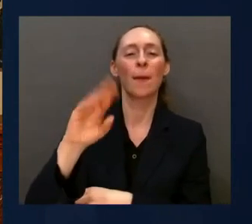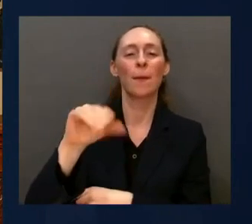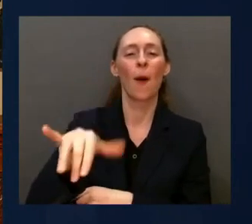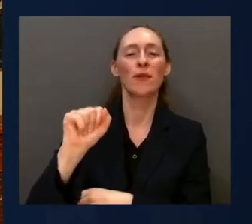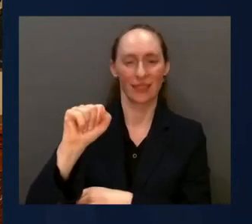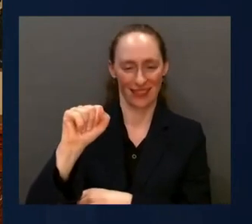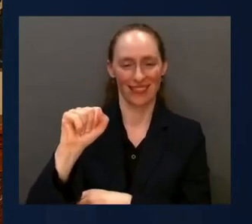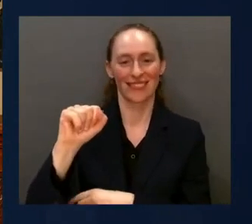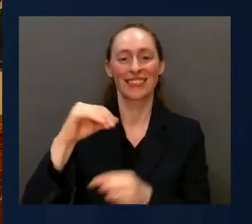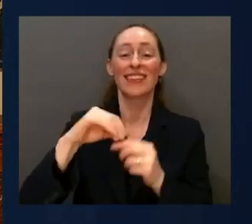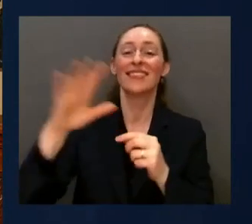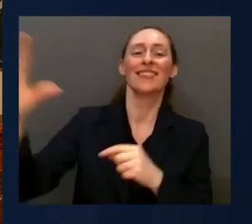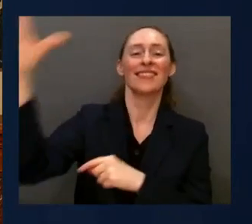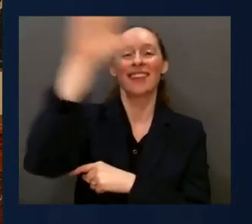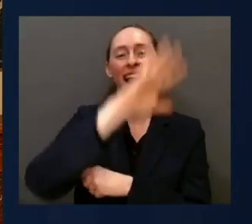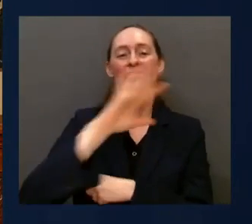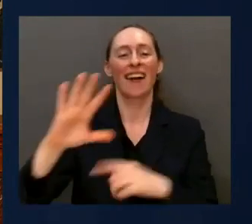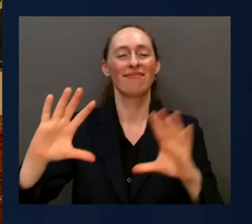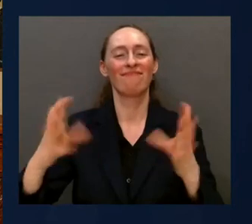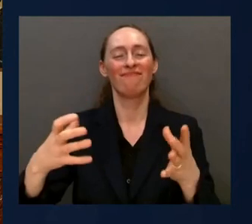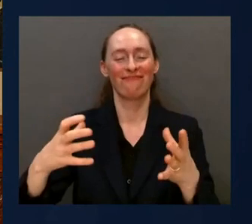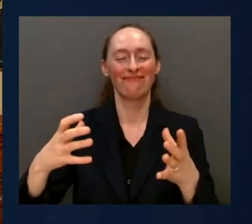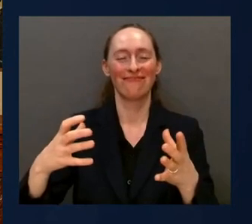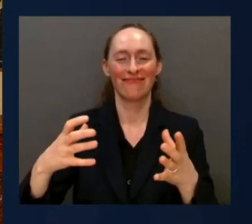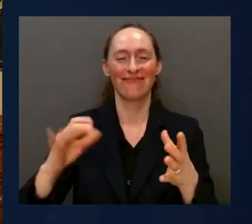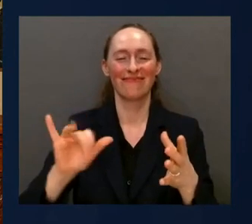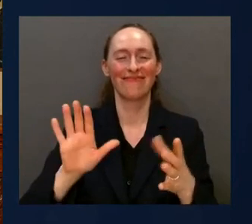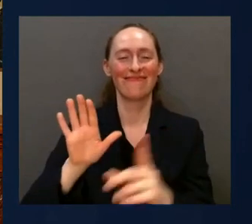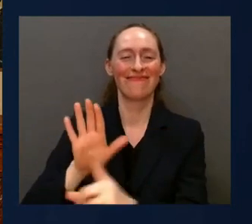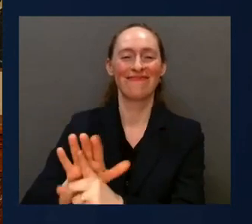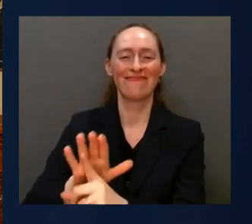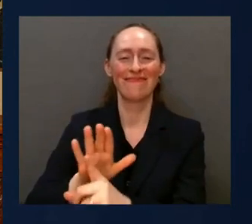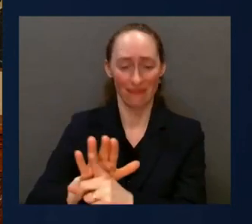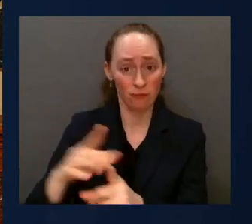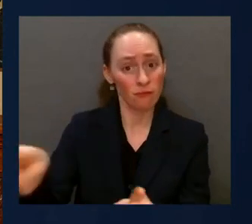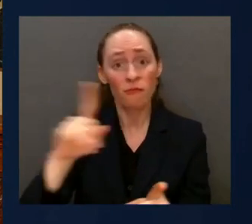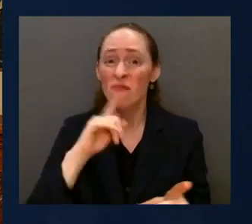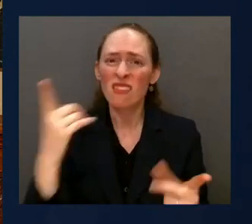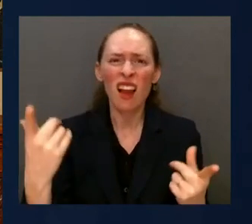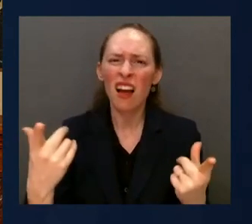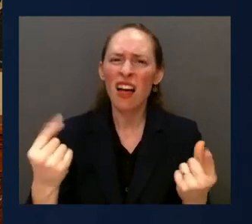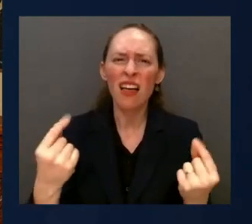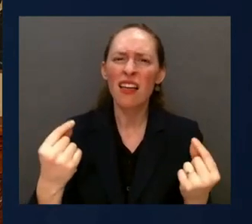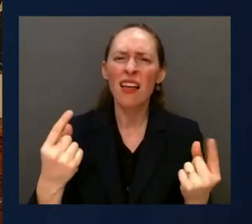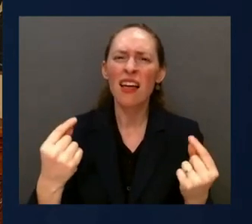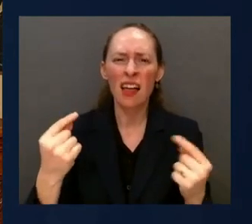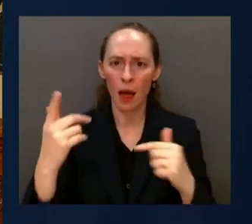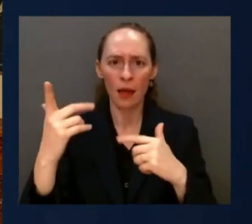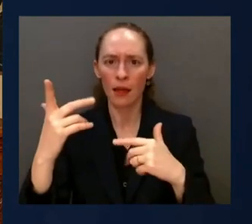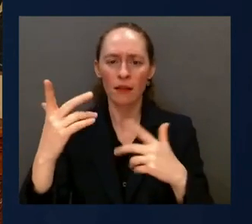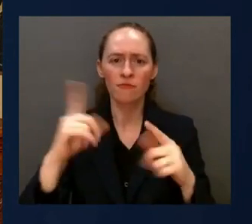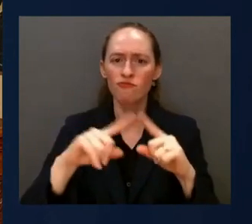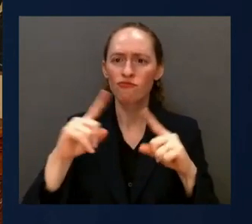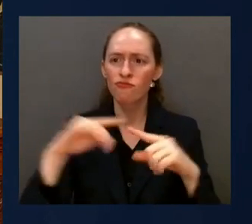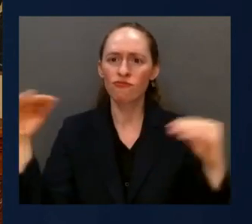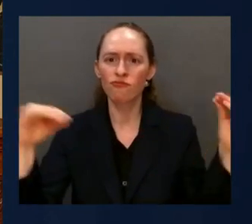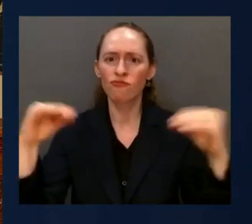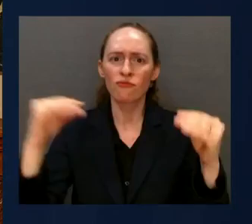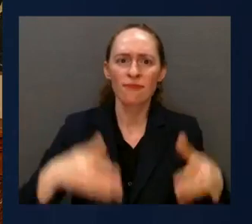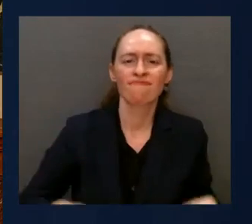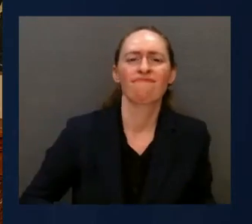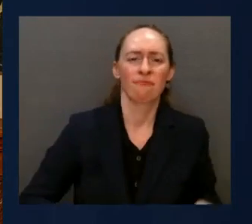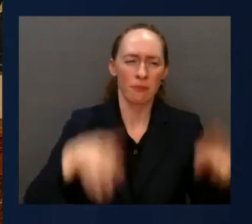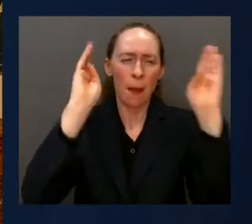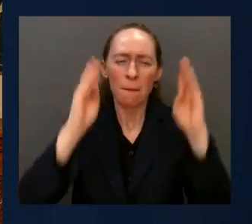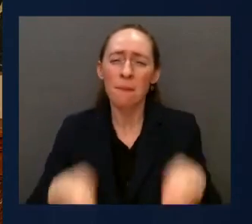built Cincinnati's skyline. Sarah said she can't wait to be 10 stories above the Ohio River building that new bridge. God